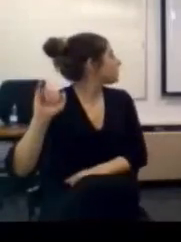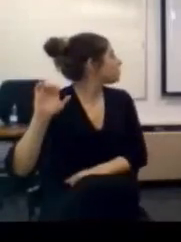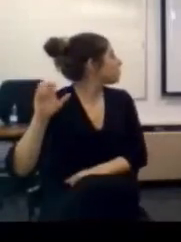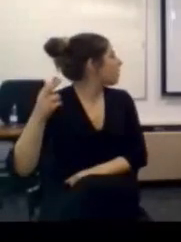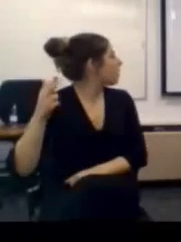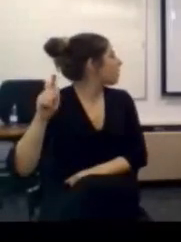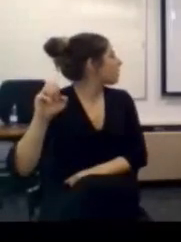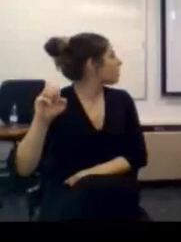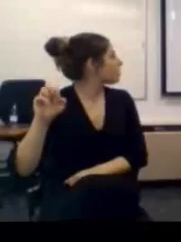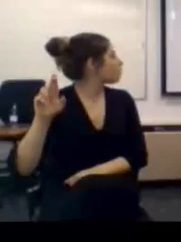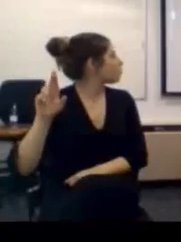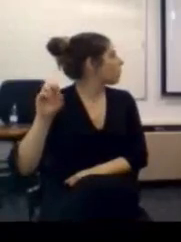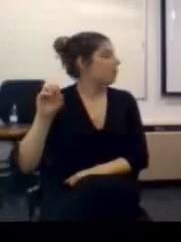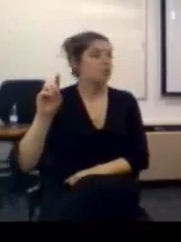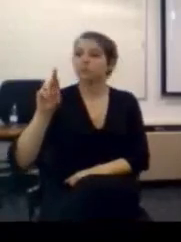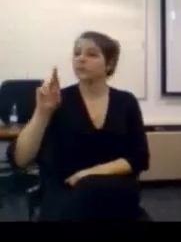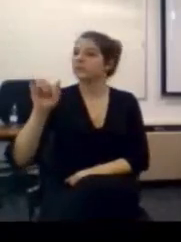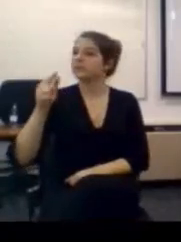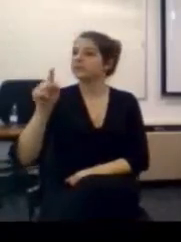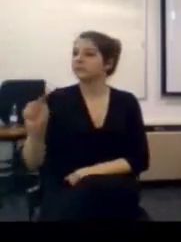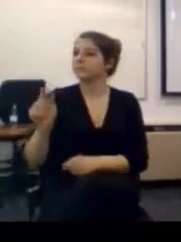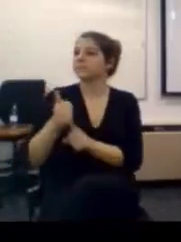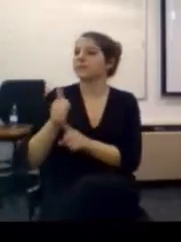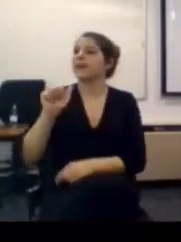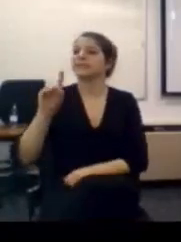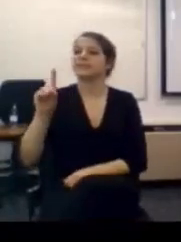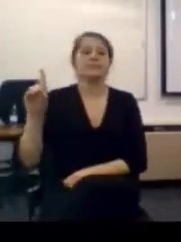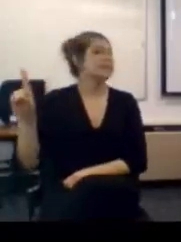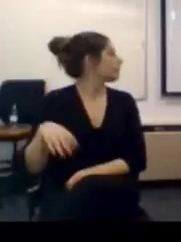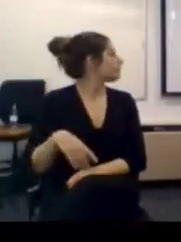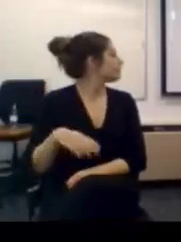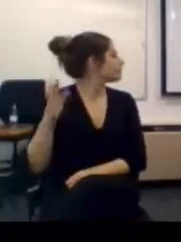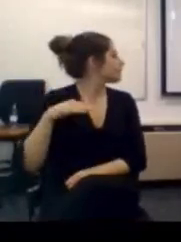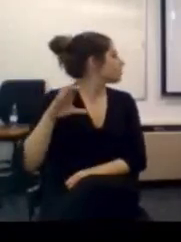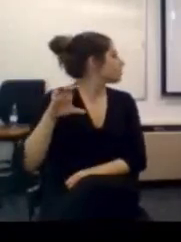Actress Michelle Rodriguez, who has ADD.